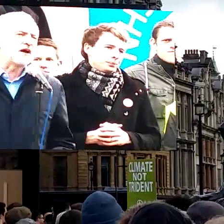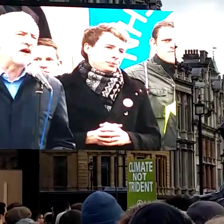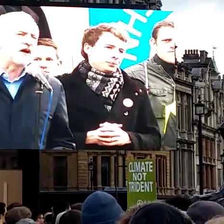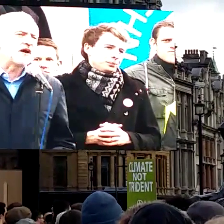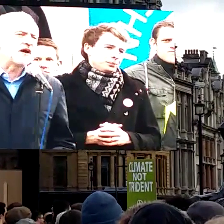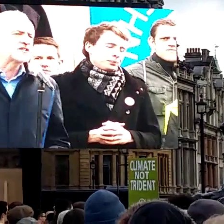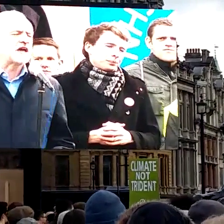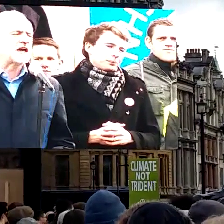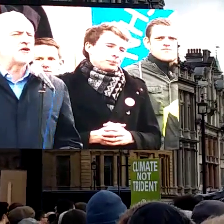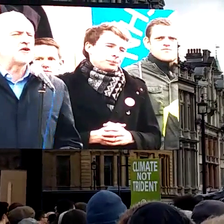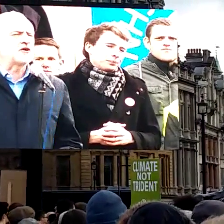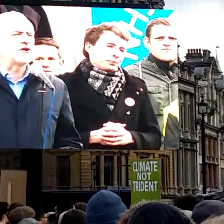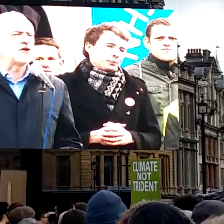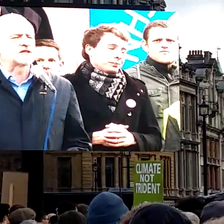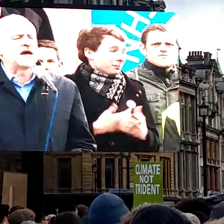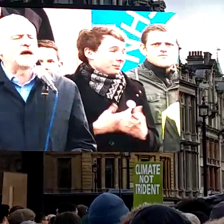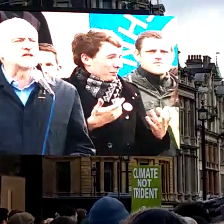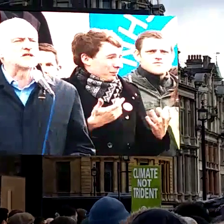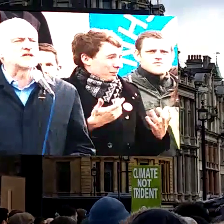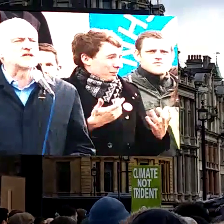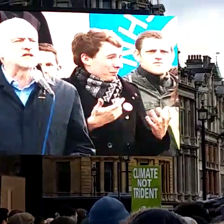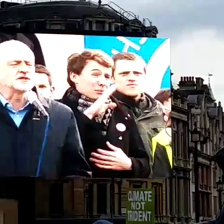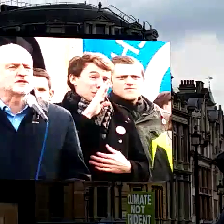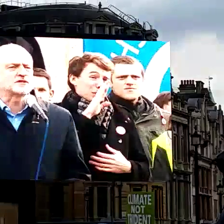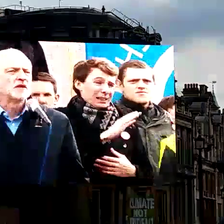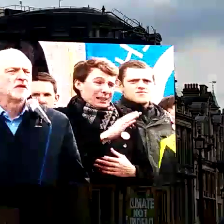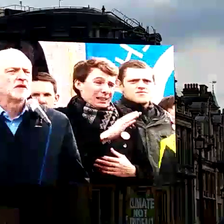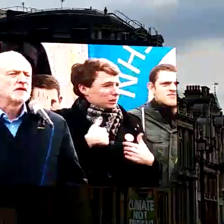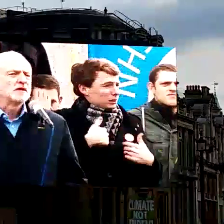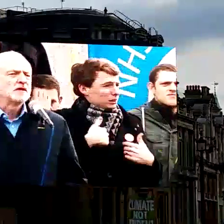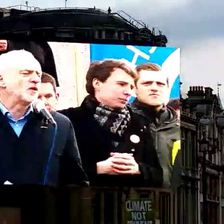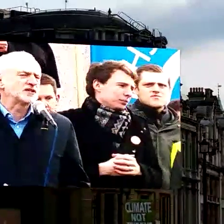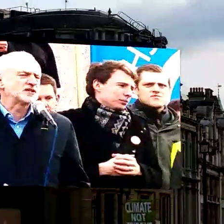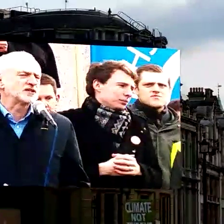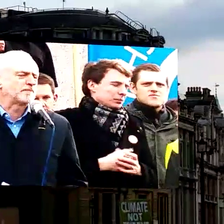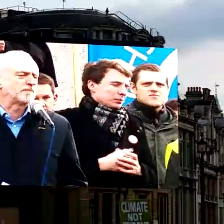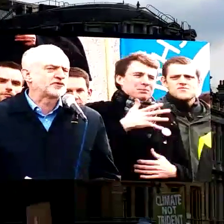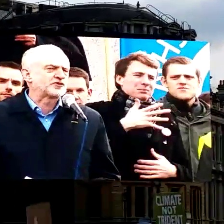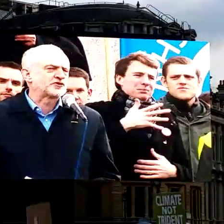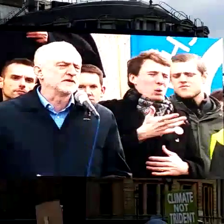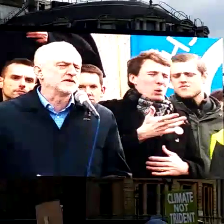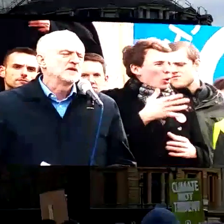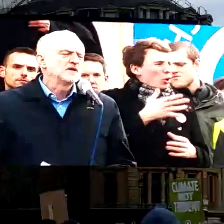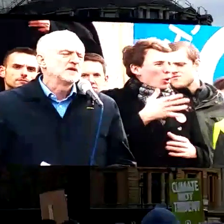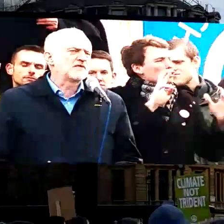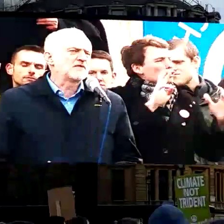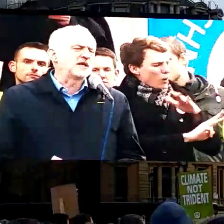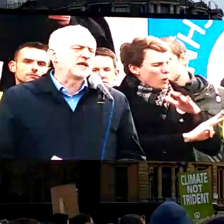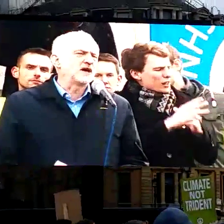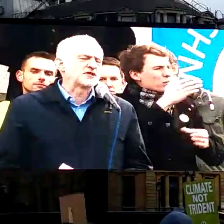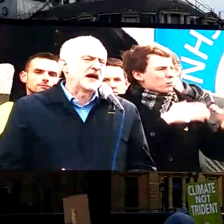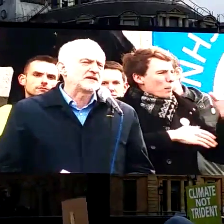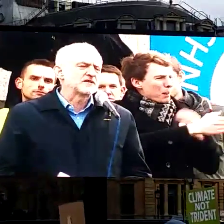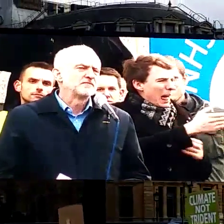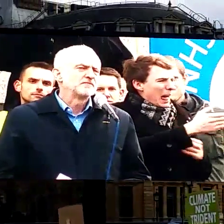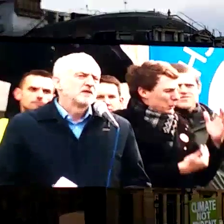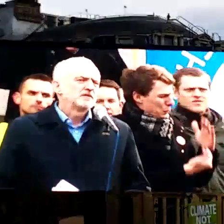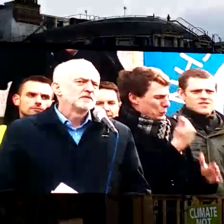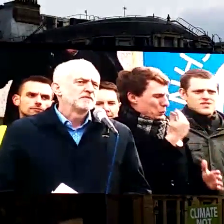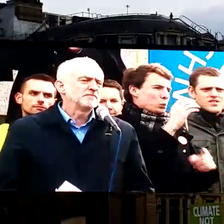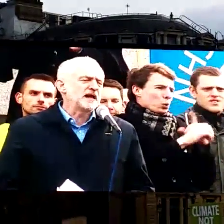And I'm very serious about this point. They don't want us to replace Trident. Everybody knows